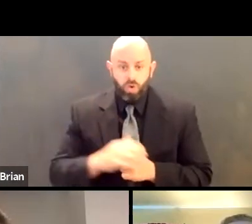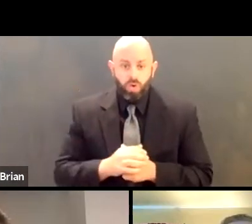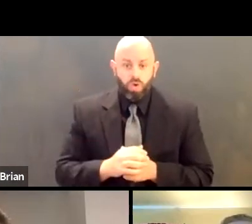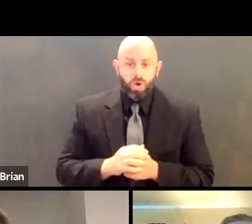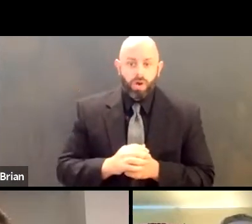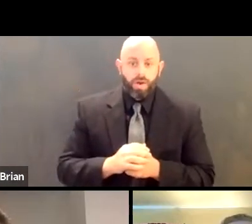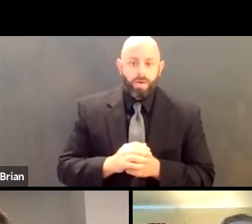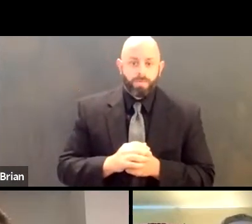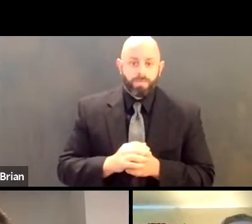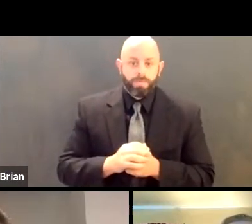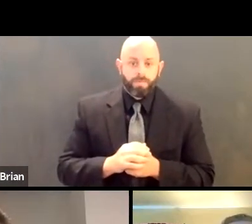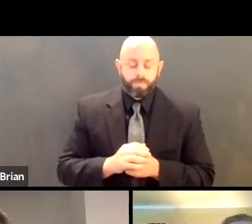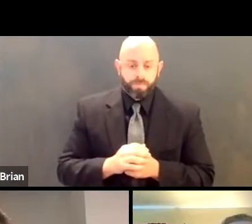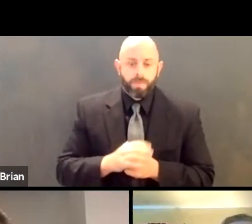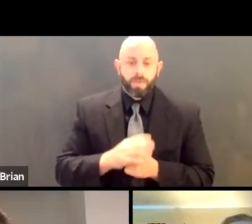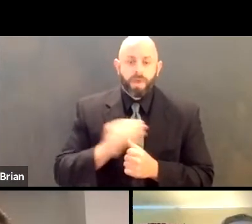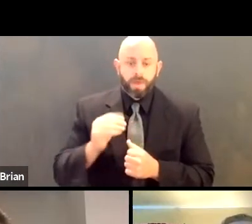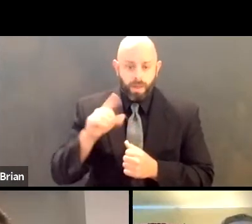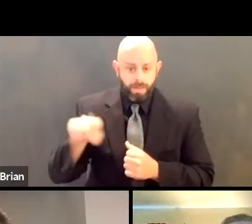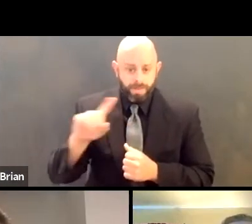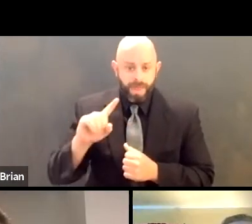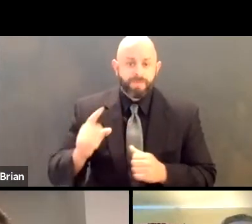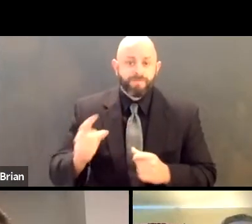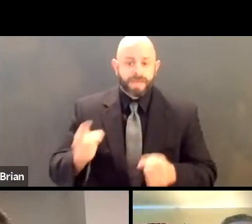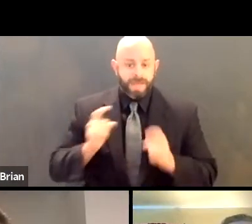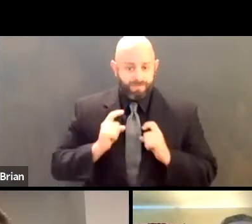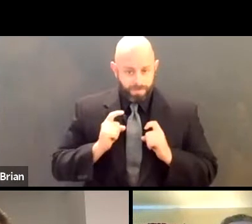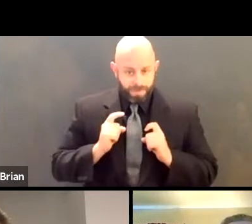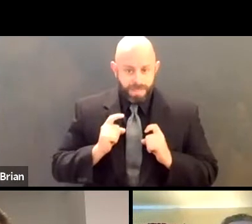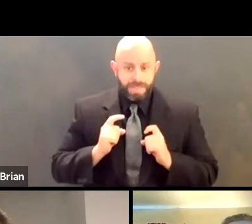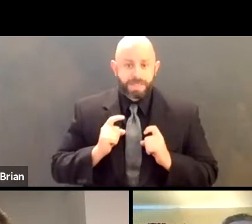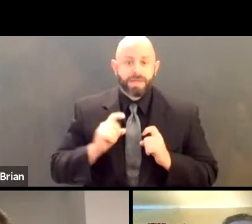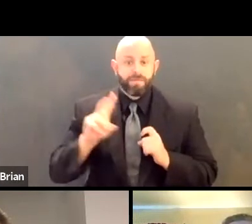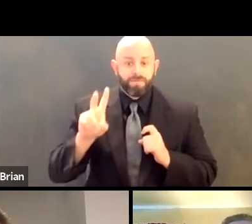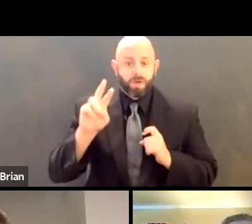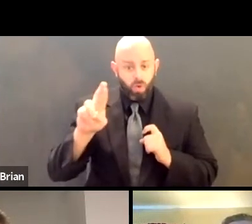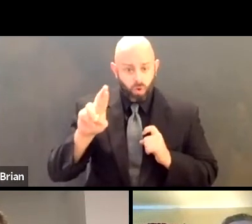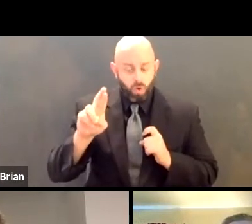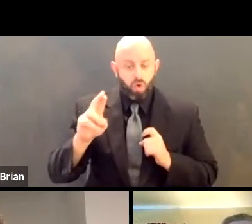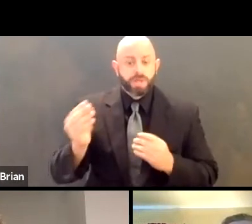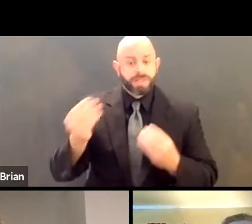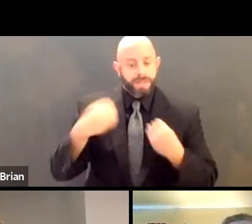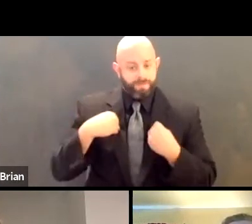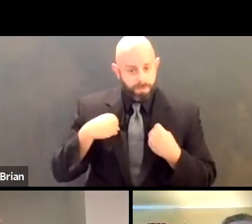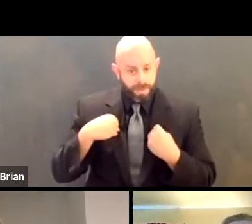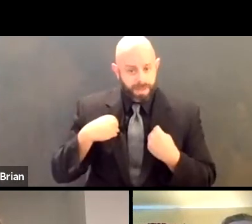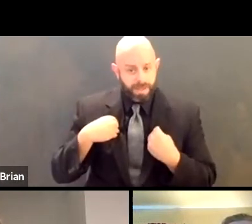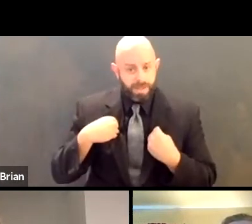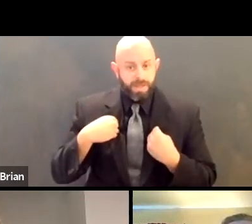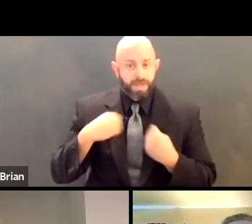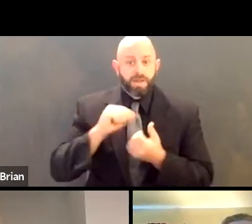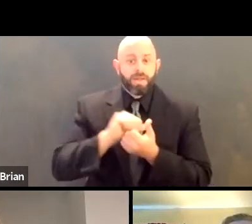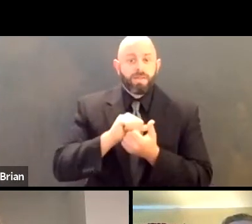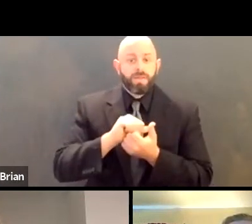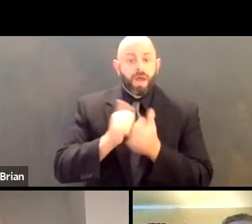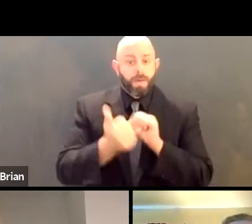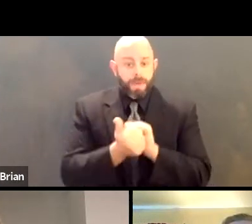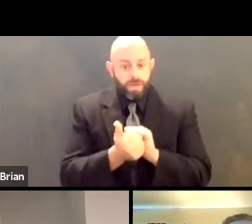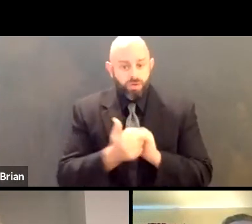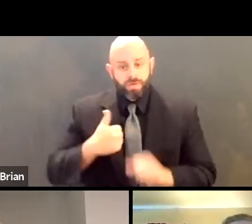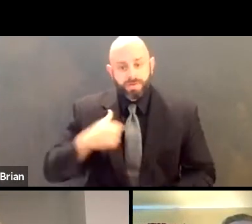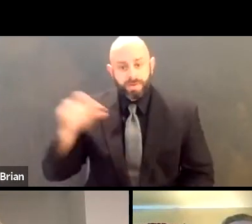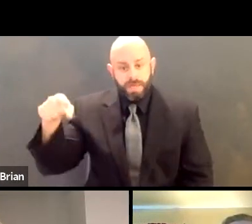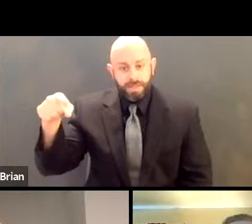employed. And they have given me, voc rehab has given me the accommodations that I've